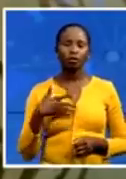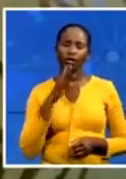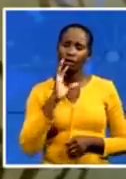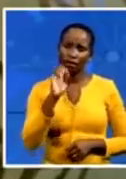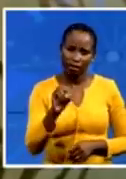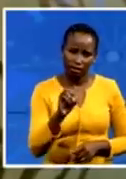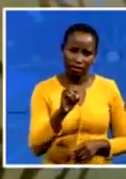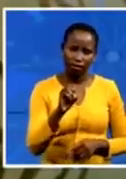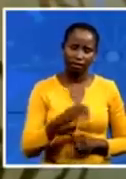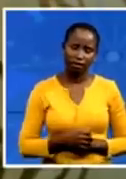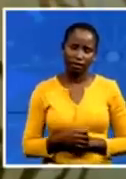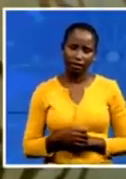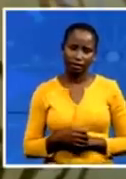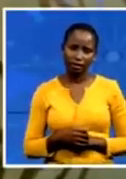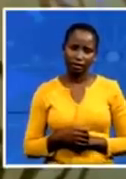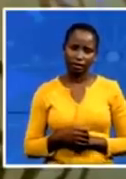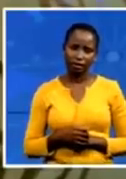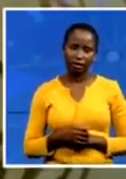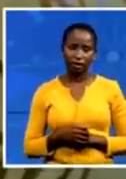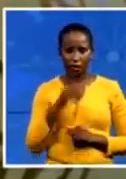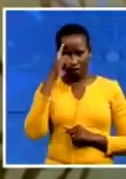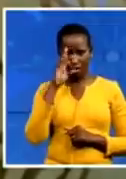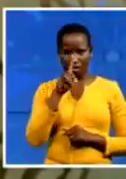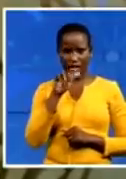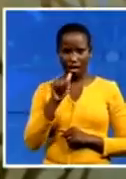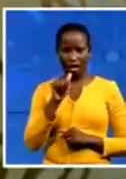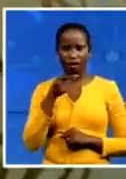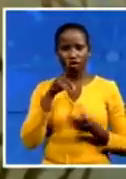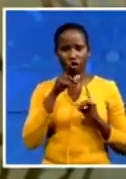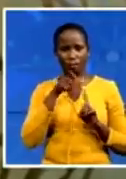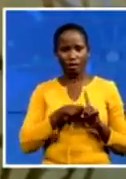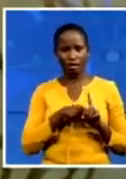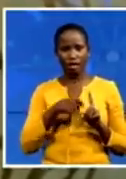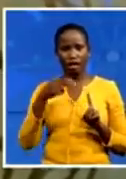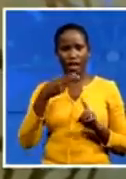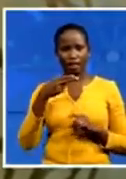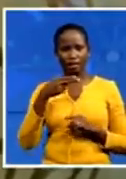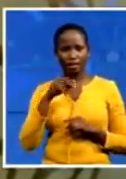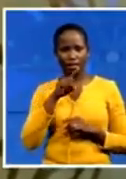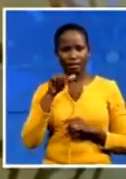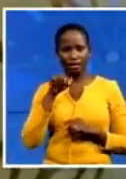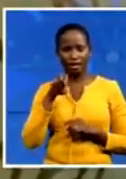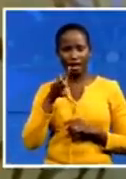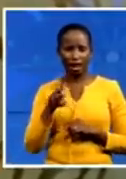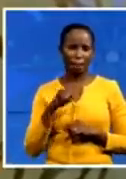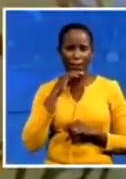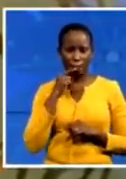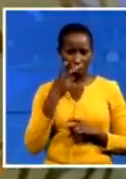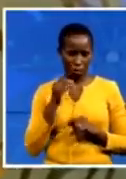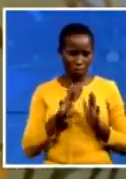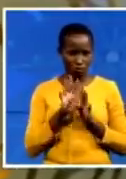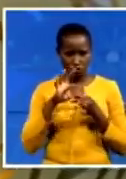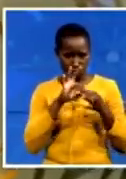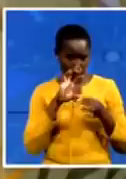the DA's Federal Council Chairperson, Ms. Helen Zille? No, I mean, Helen and I haven't interacted in some time, so there's